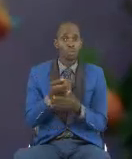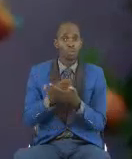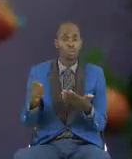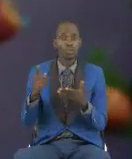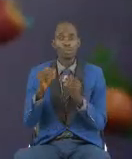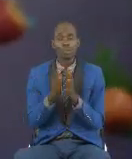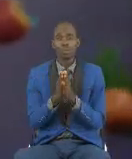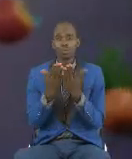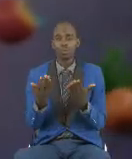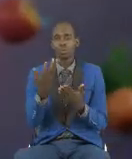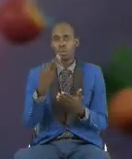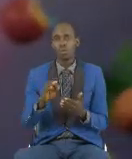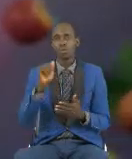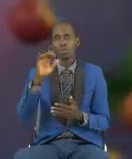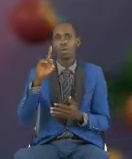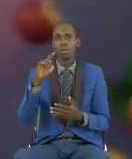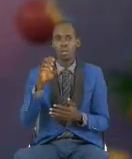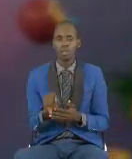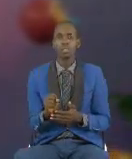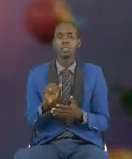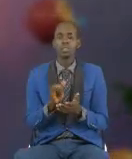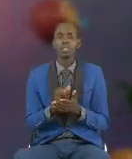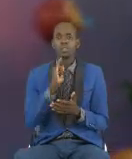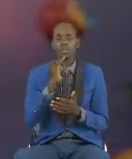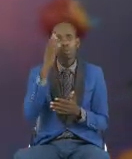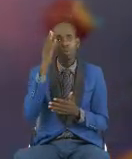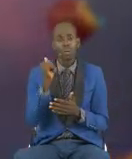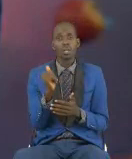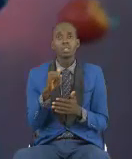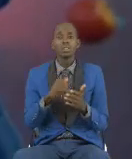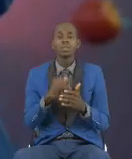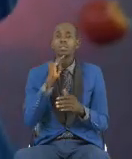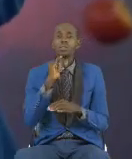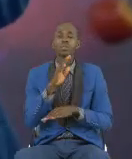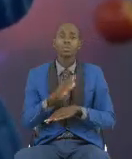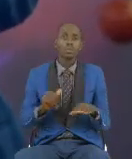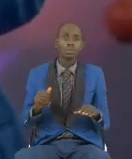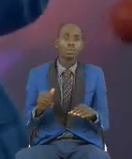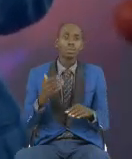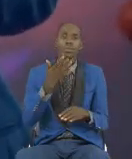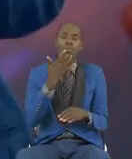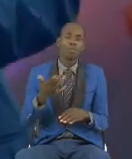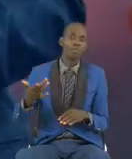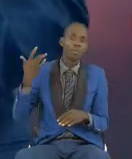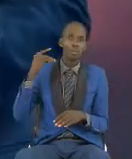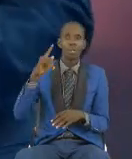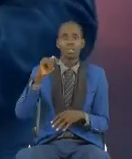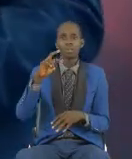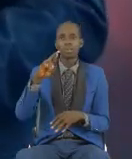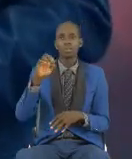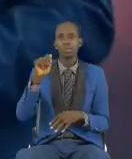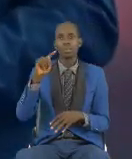to Luke. That's what he refers to as the former treatise. And now he says, of all that